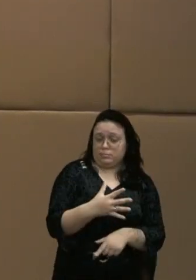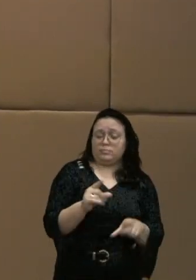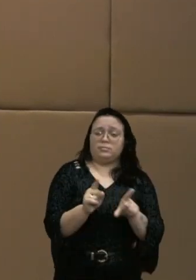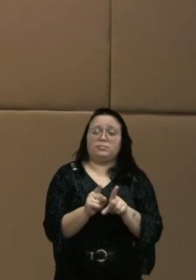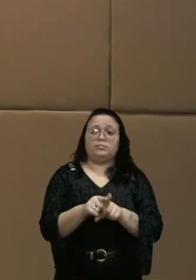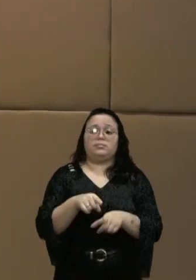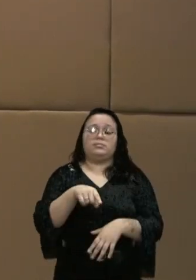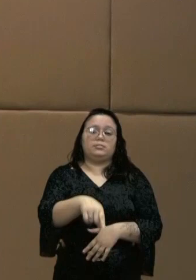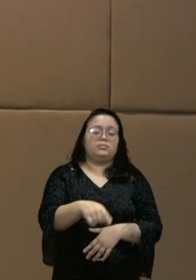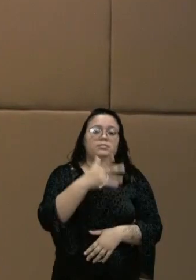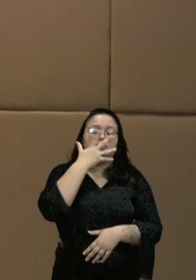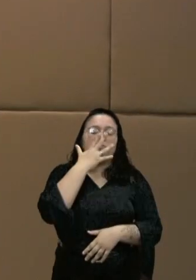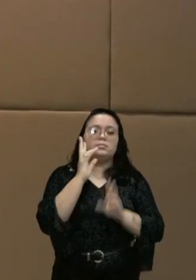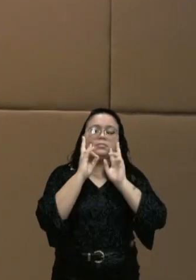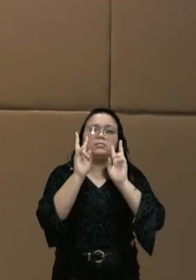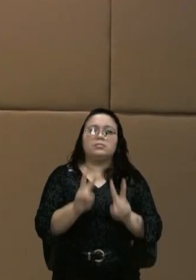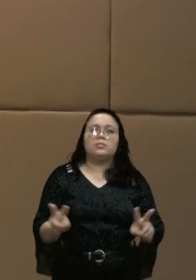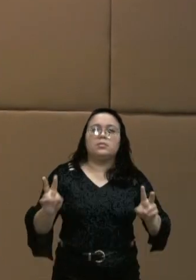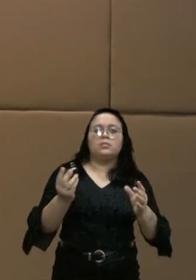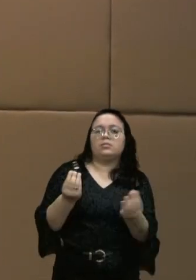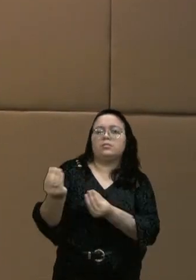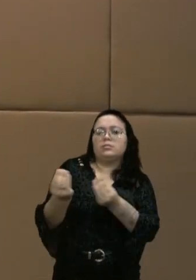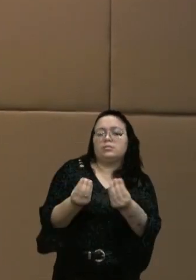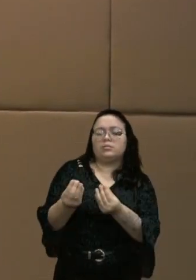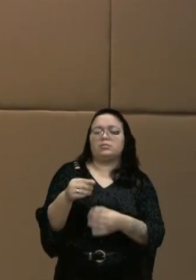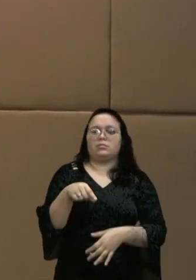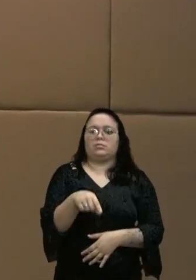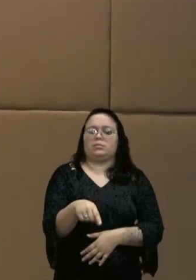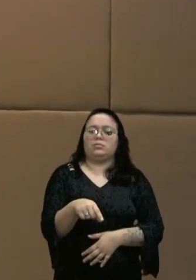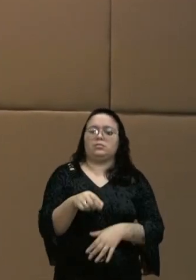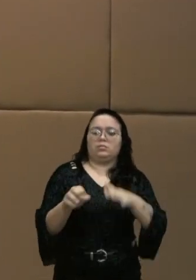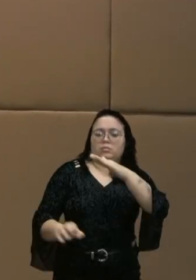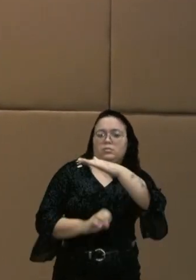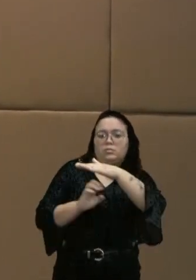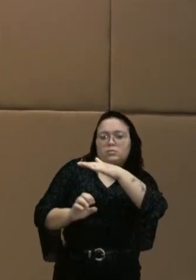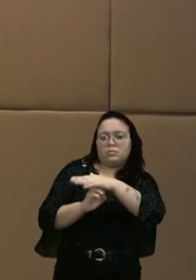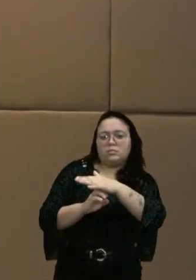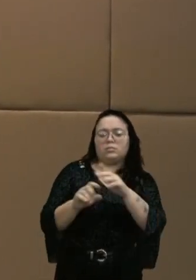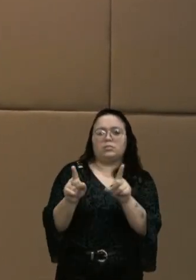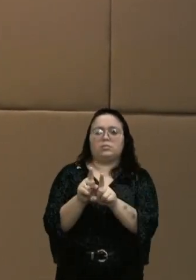a new que program, vê realmente para and that is here empresas